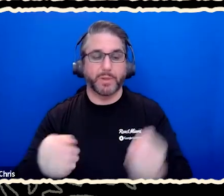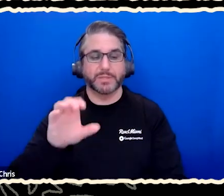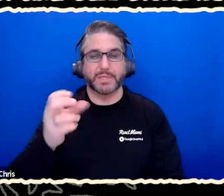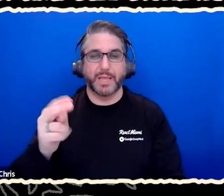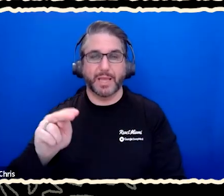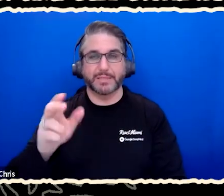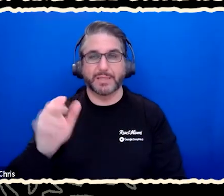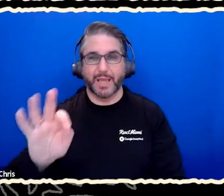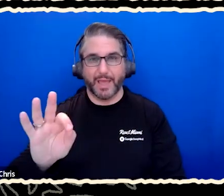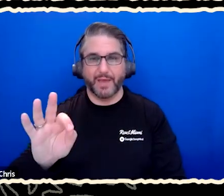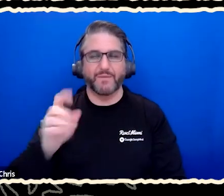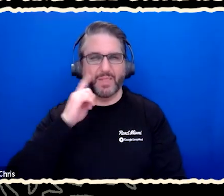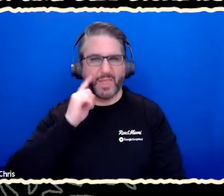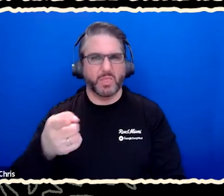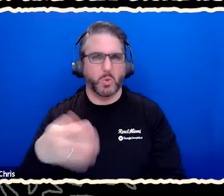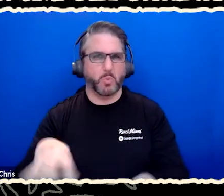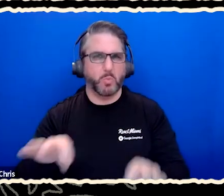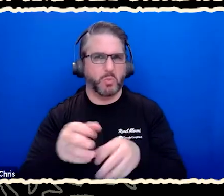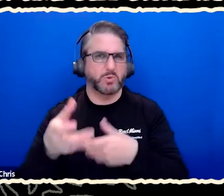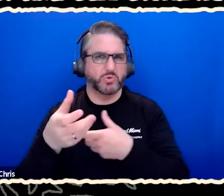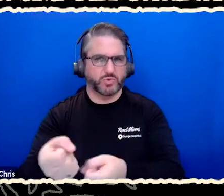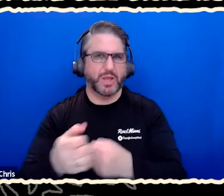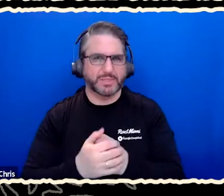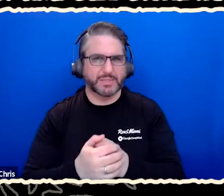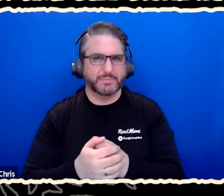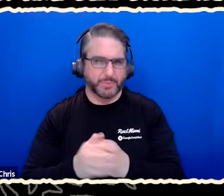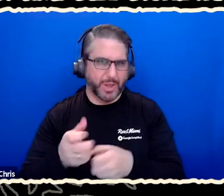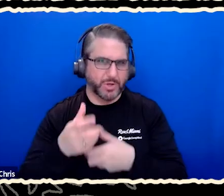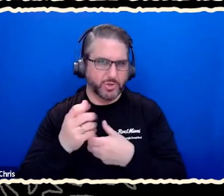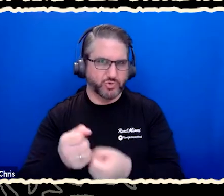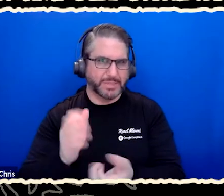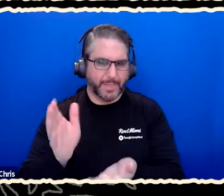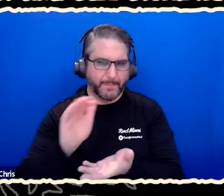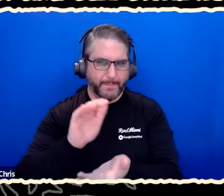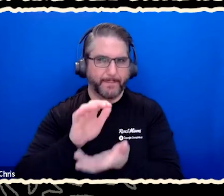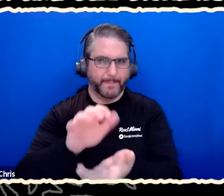pretty trustworthy. Only trusted packages, right?